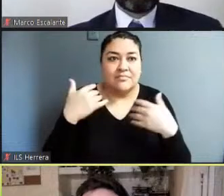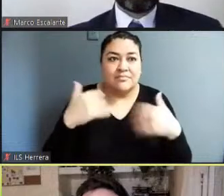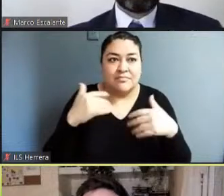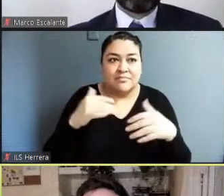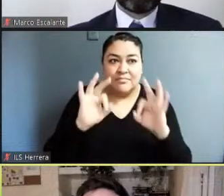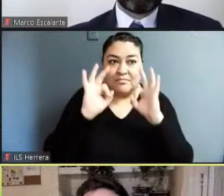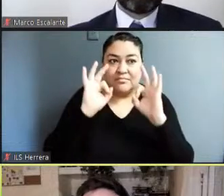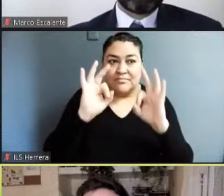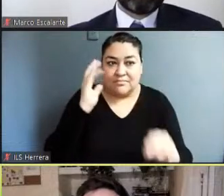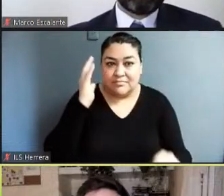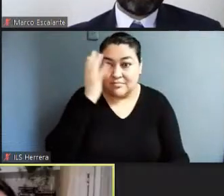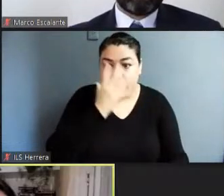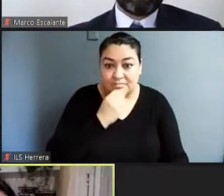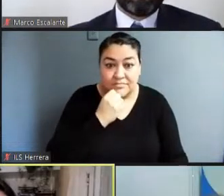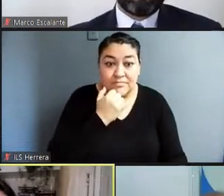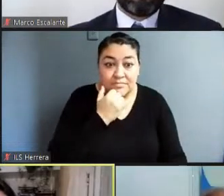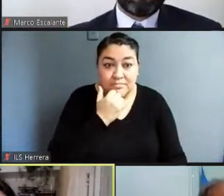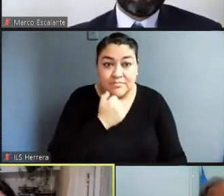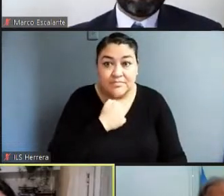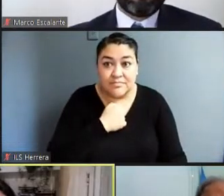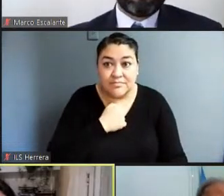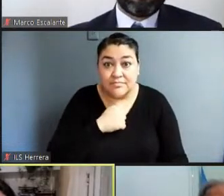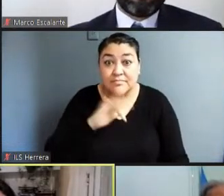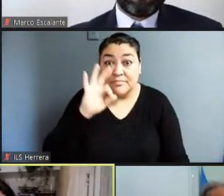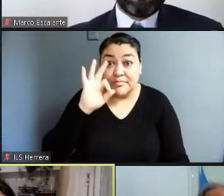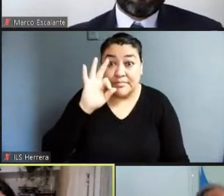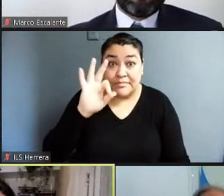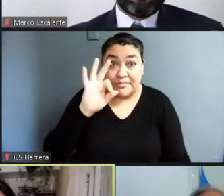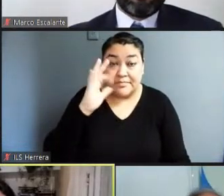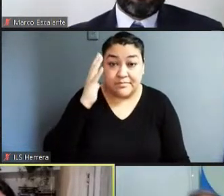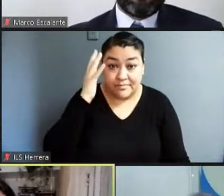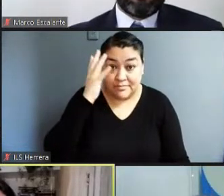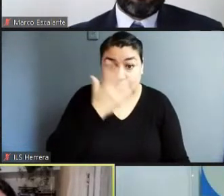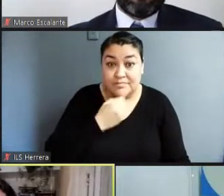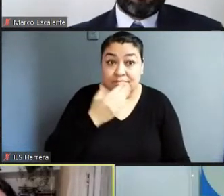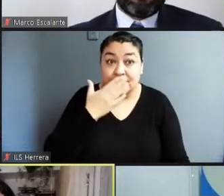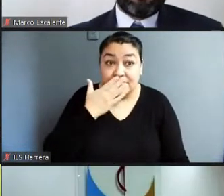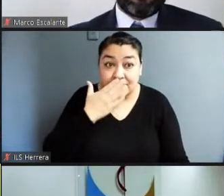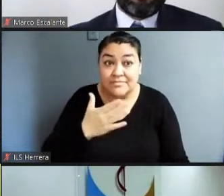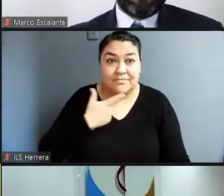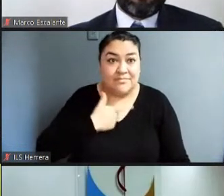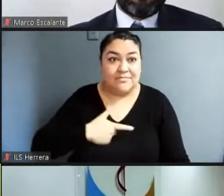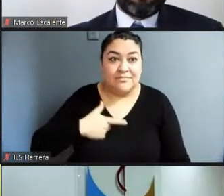Many, many thanks, Doctor. I think